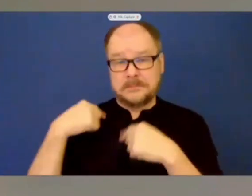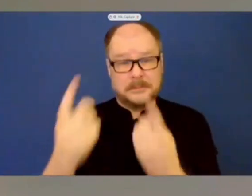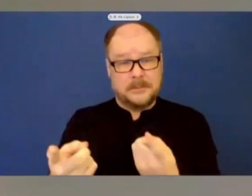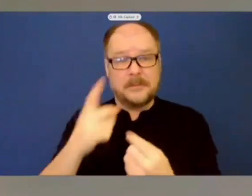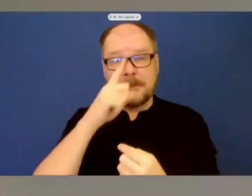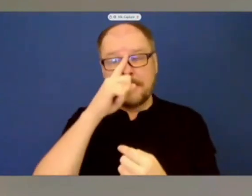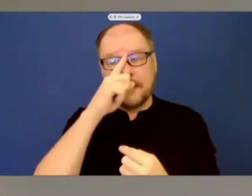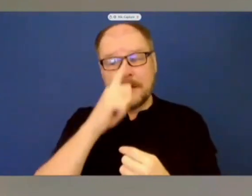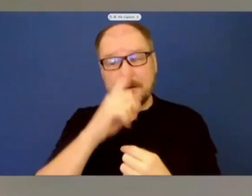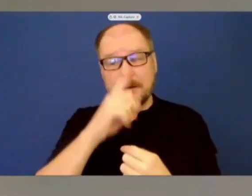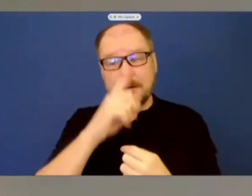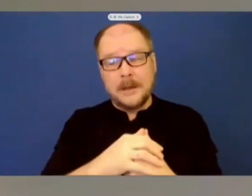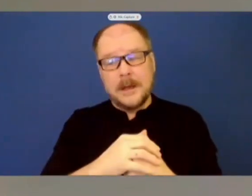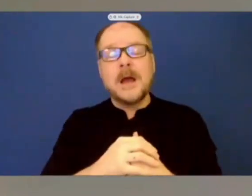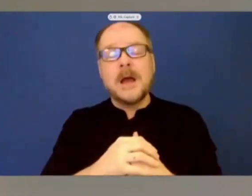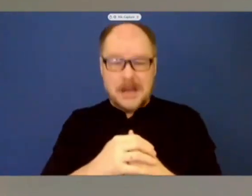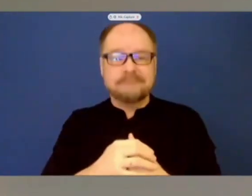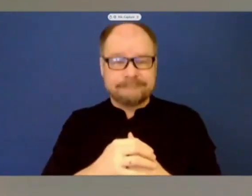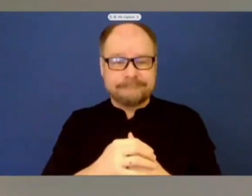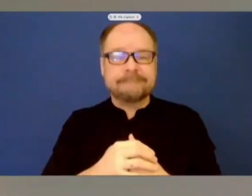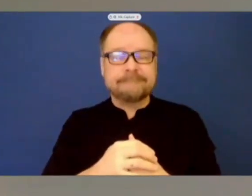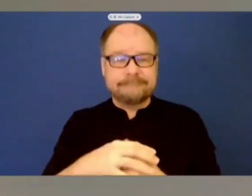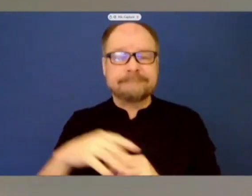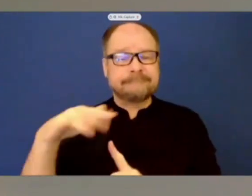is a deteriorating situation,